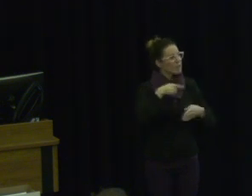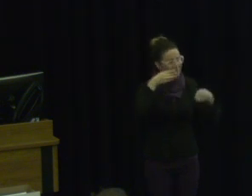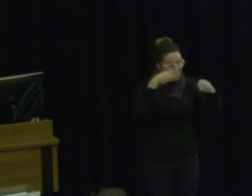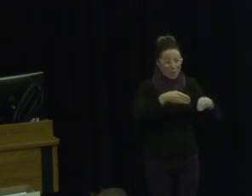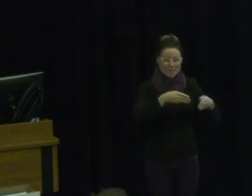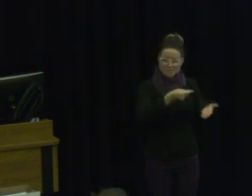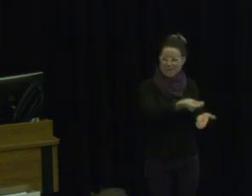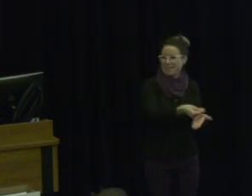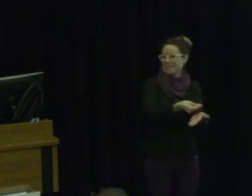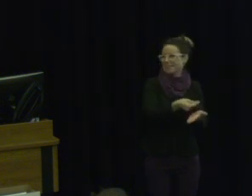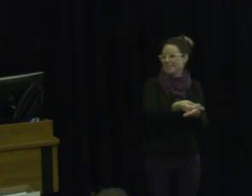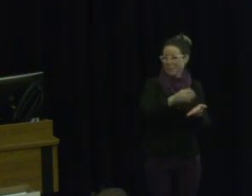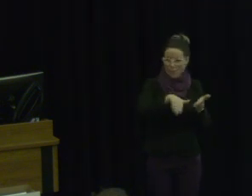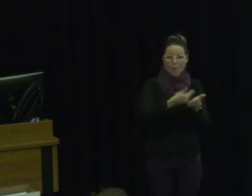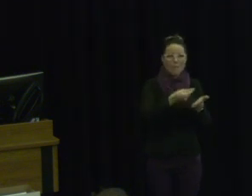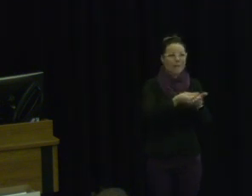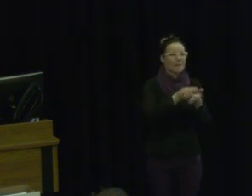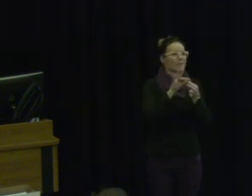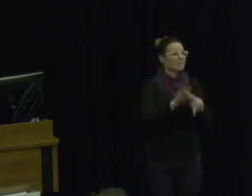us.